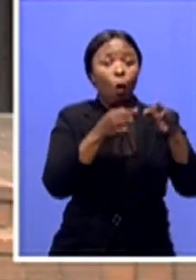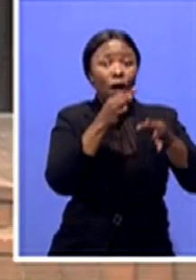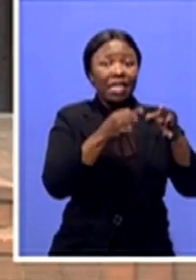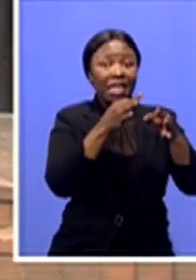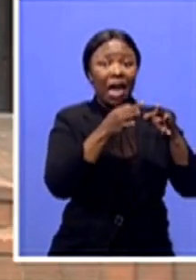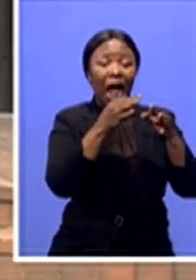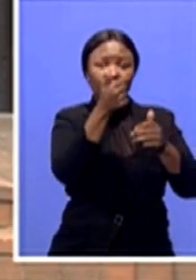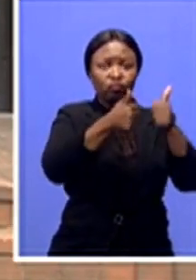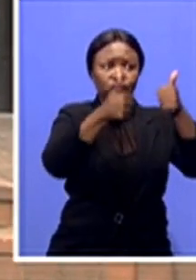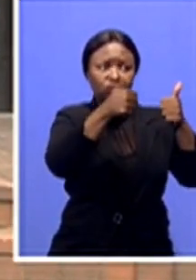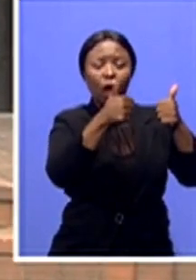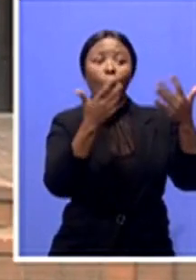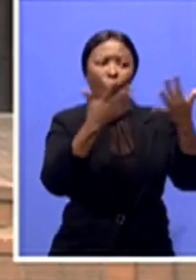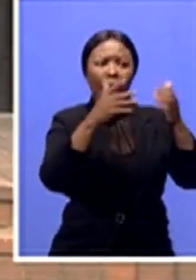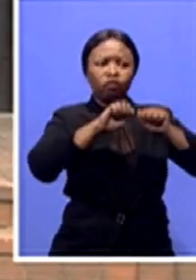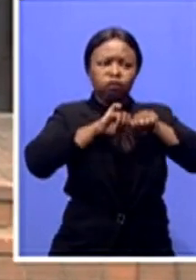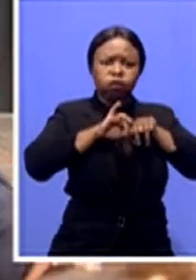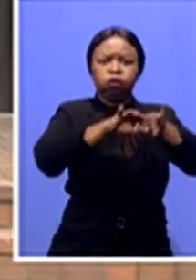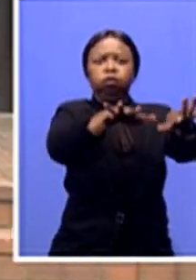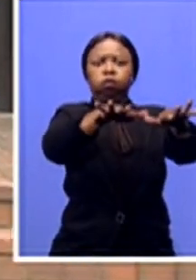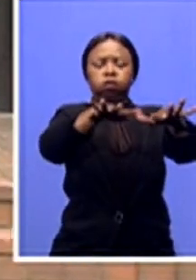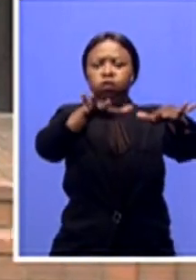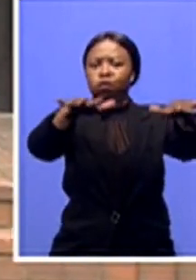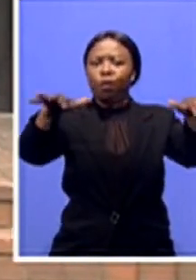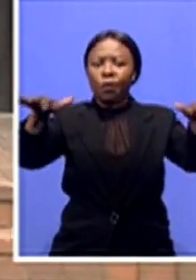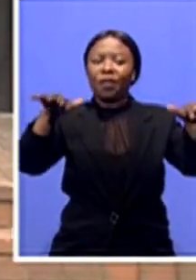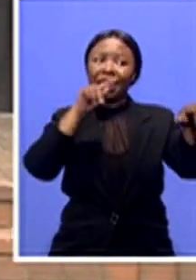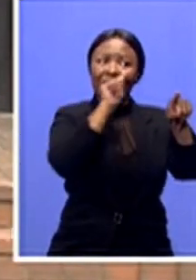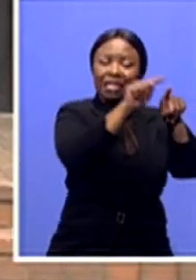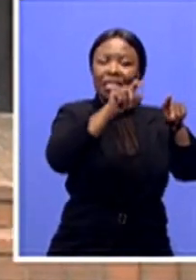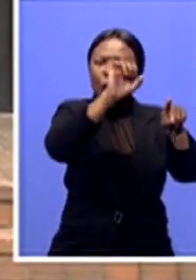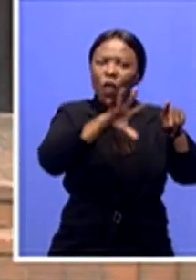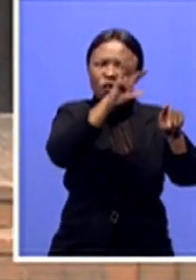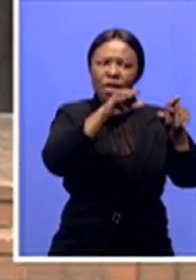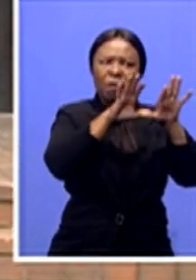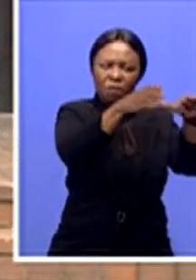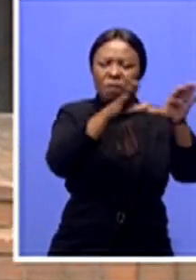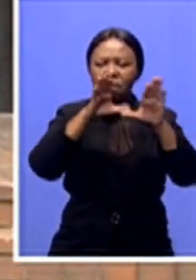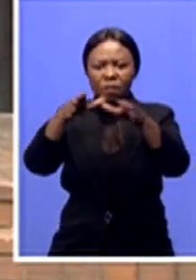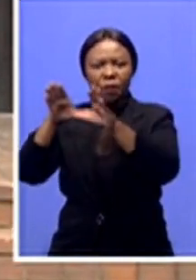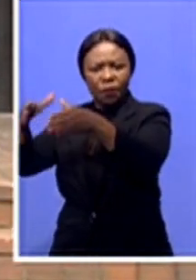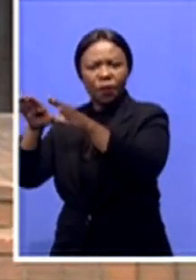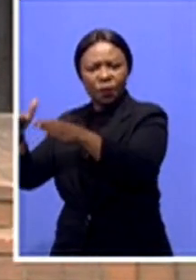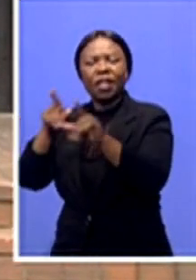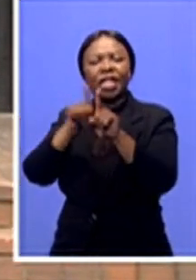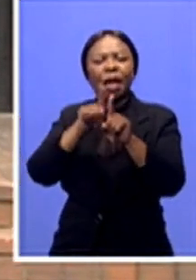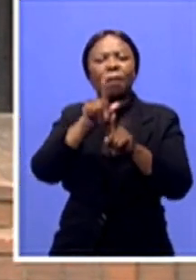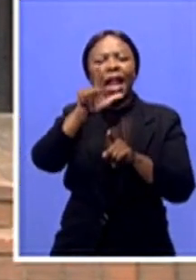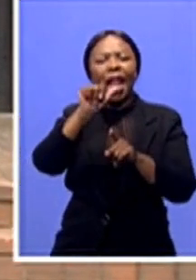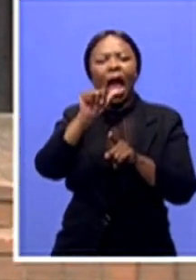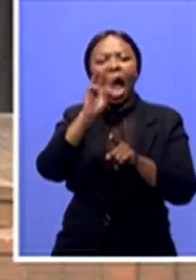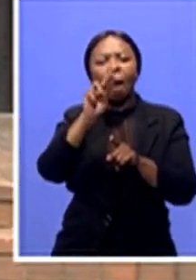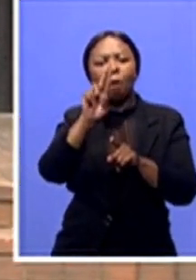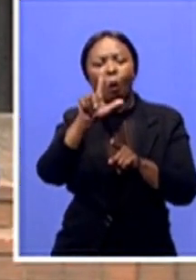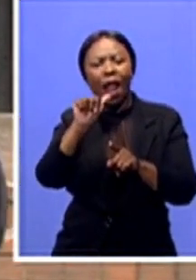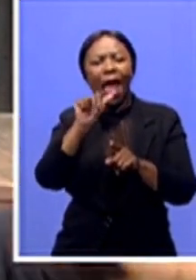the length and breadth of the Republic of South Africa. I do know that the likes of Ronald Lamula, the ANC NEC member in NWC, he's in